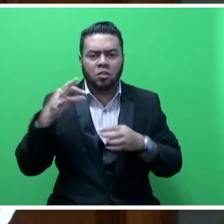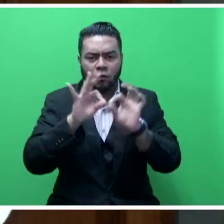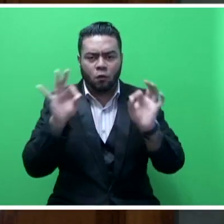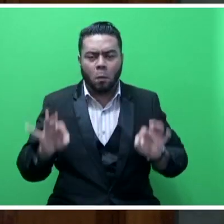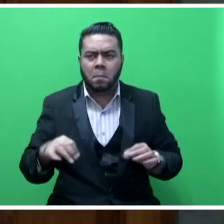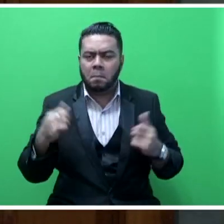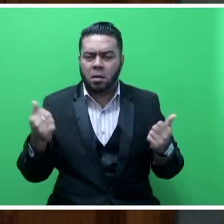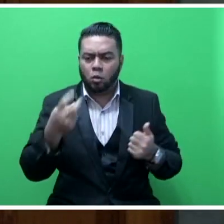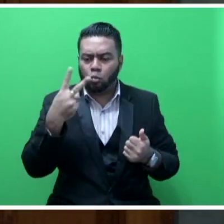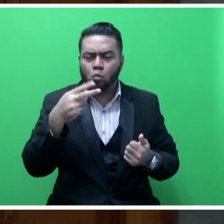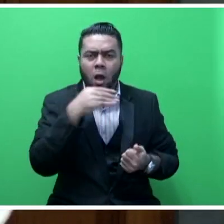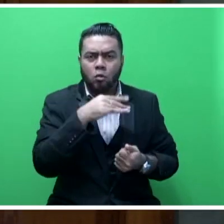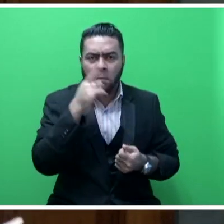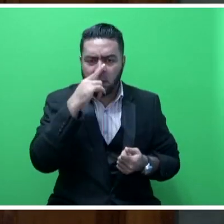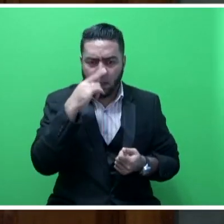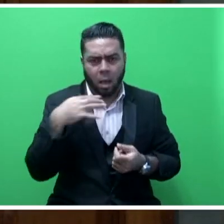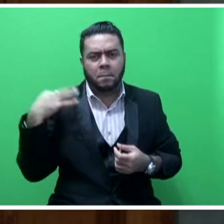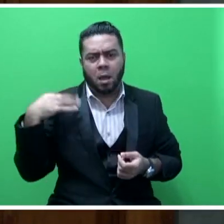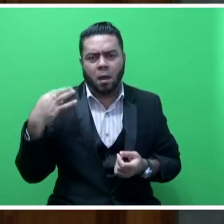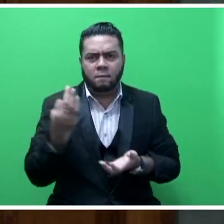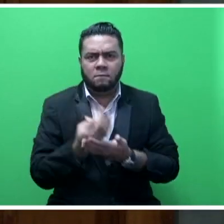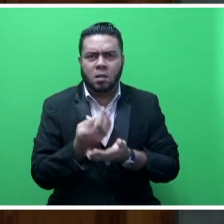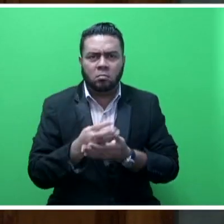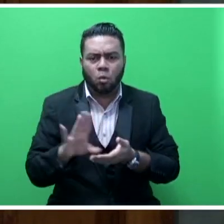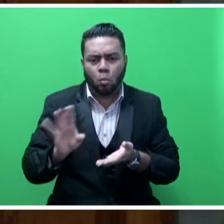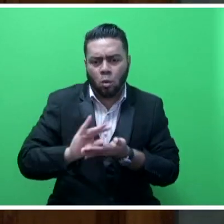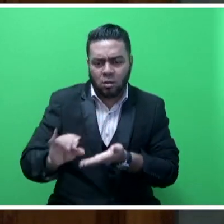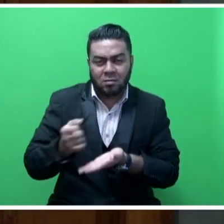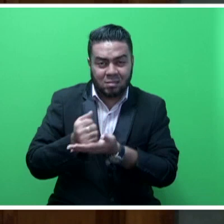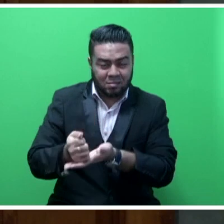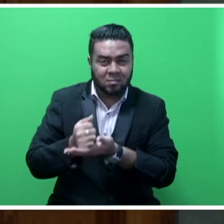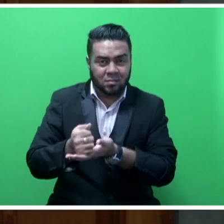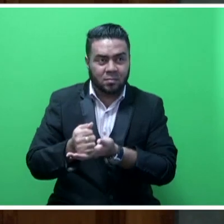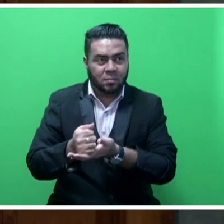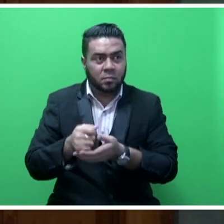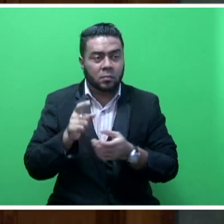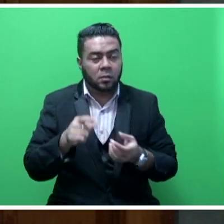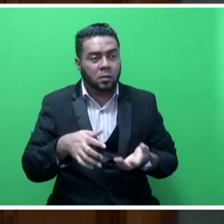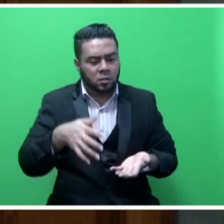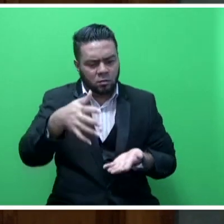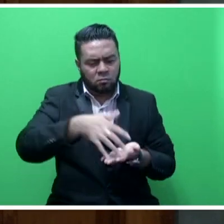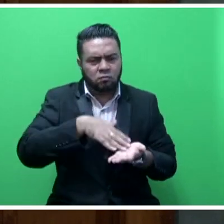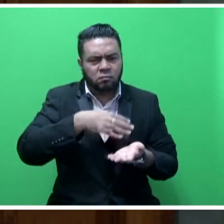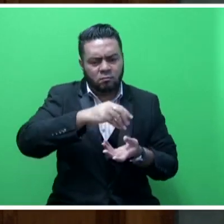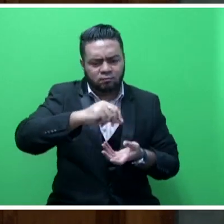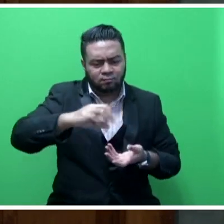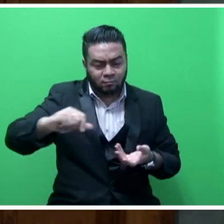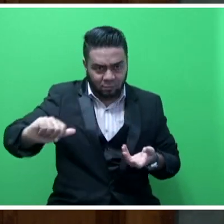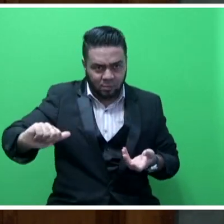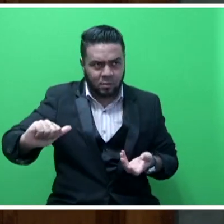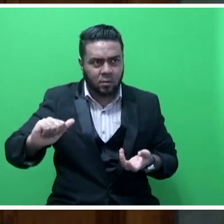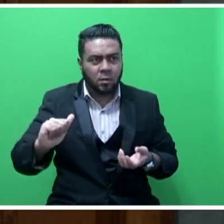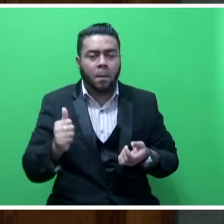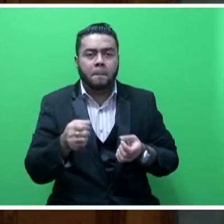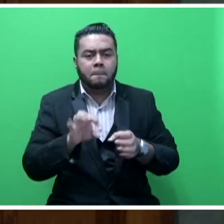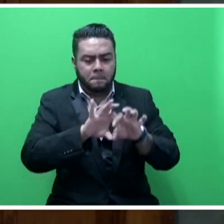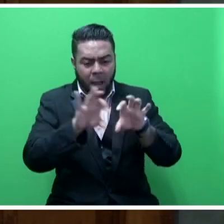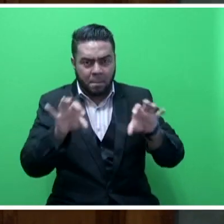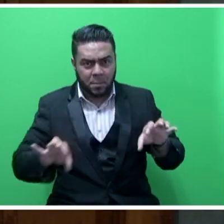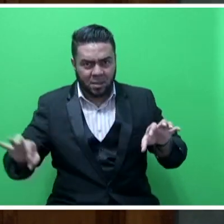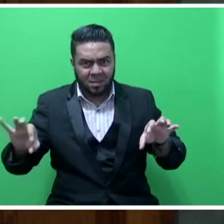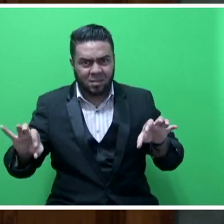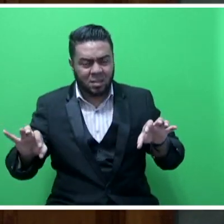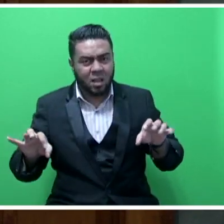its inception. This assistance includes pond clearing, fertilizer, piping for ponds, feed and